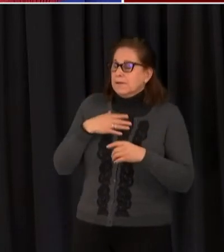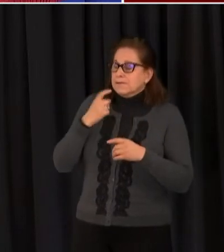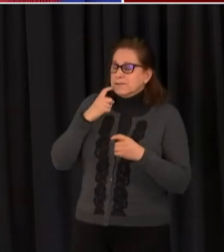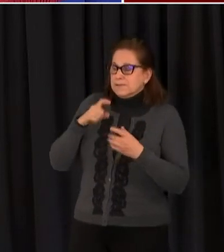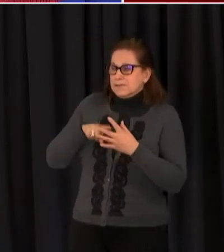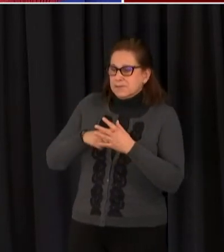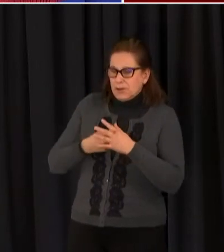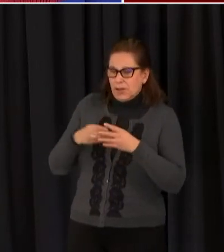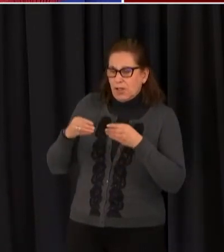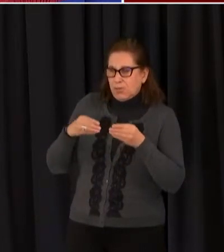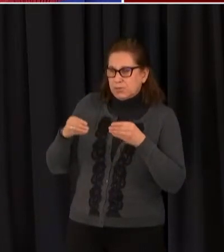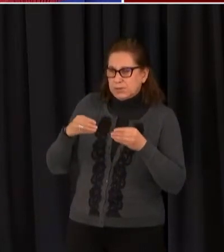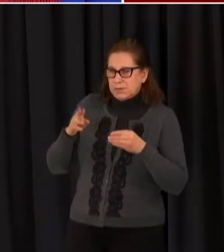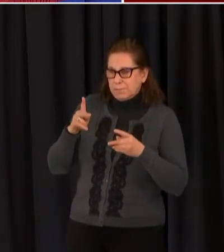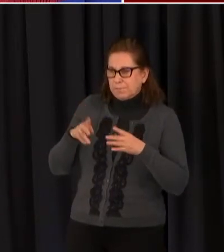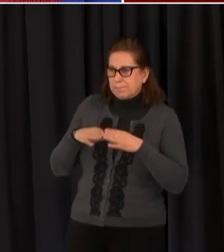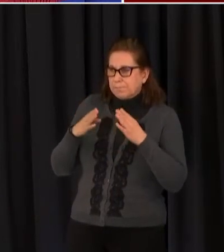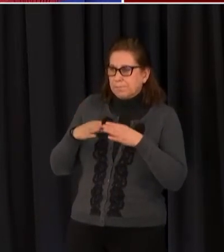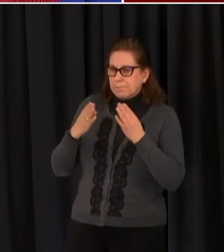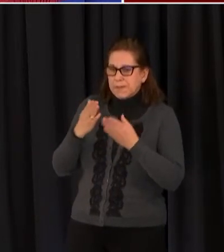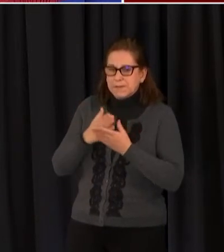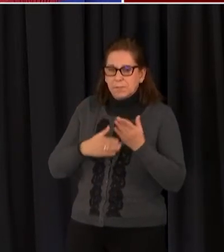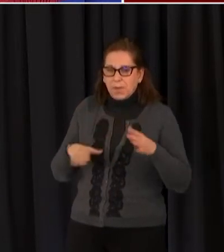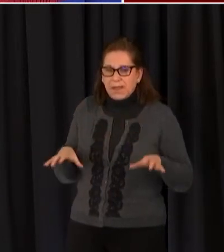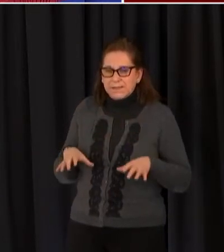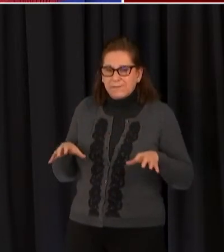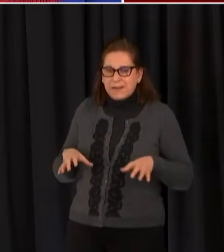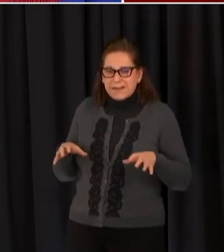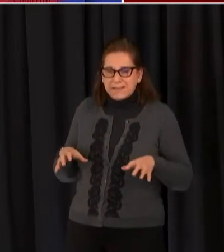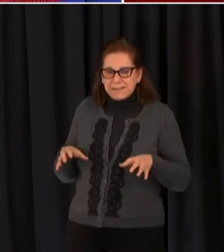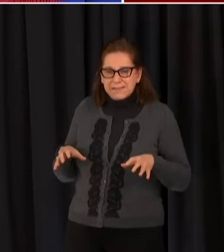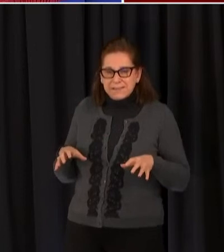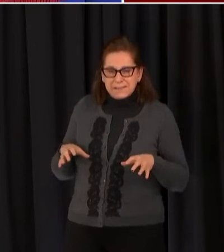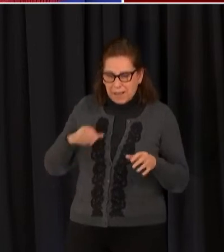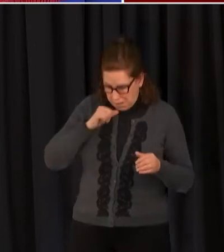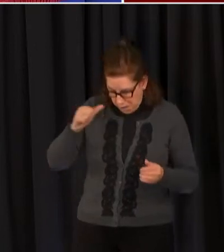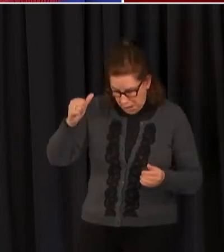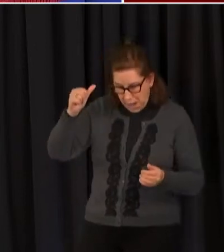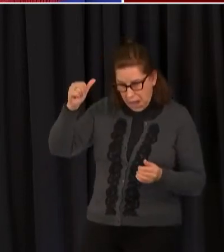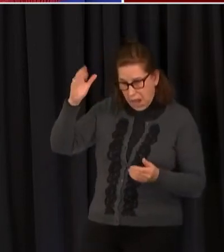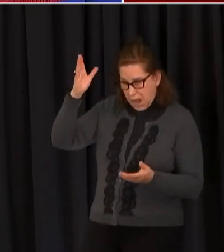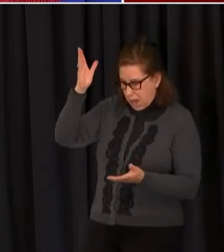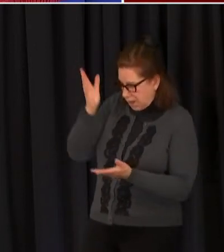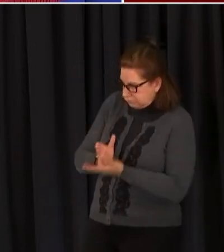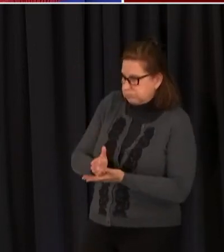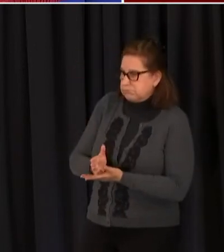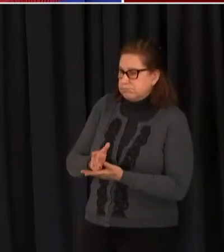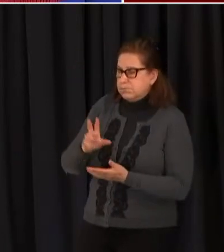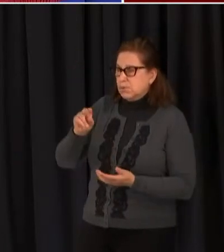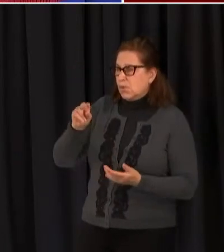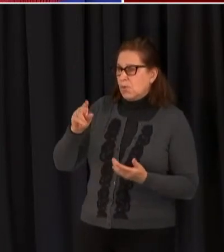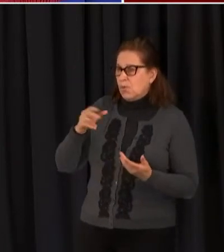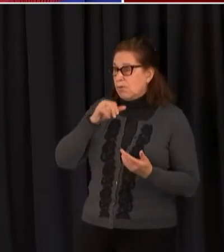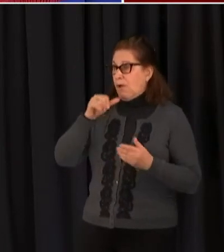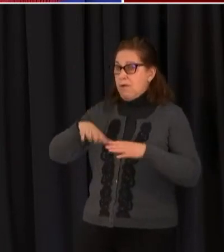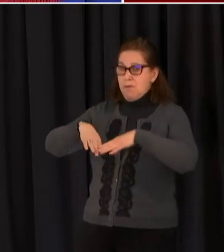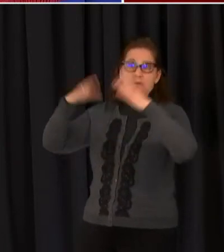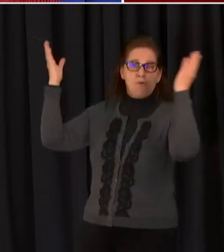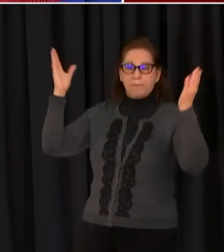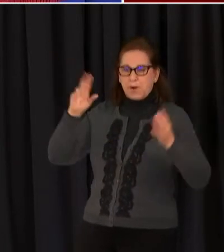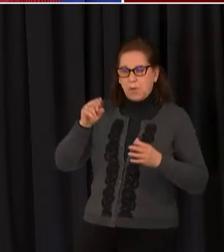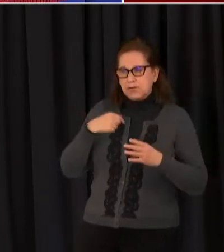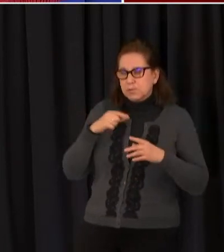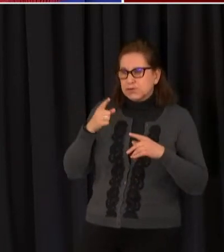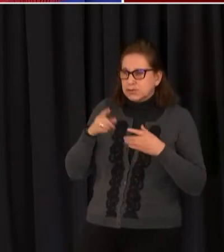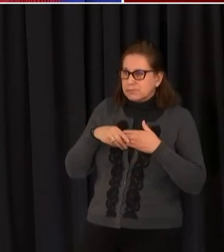2 activities. We have not crushed the virus in this city or this nation, and we have to be mindful of